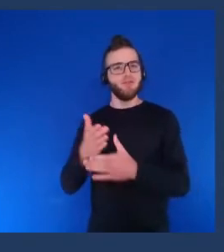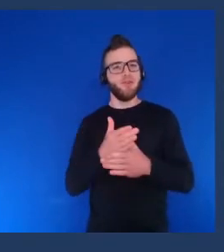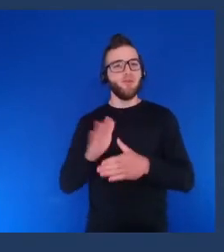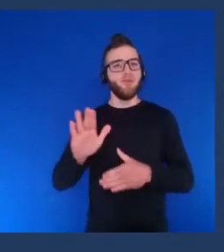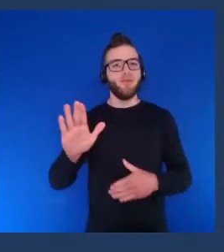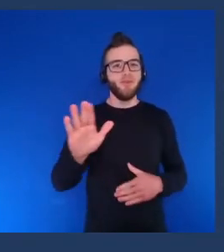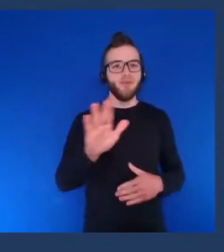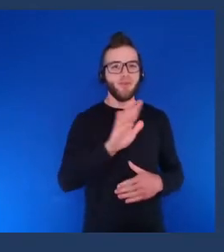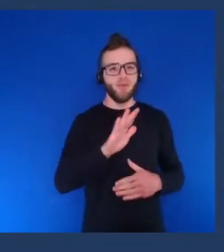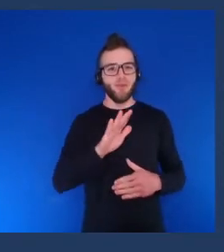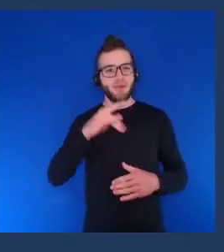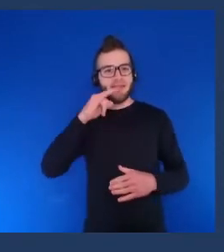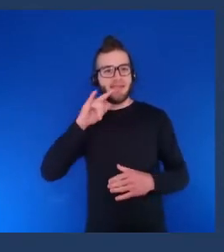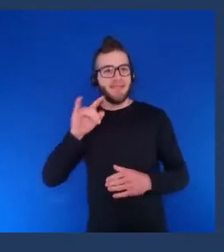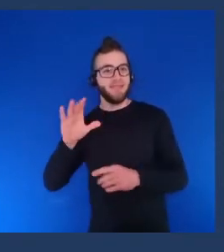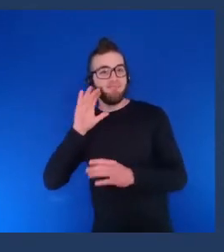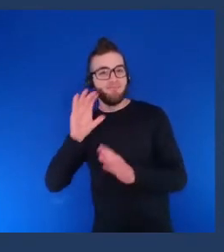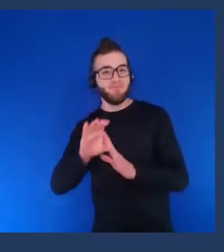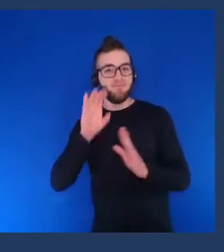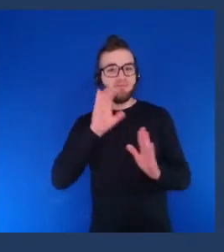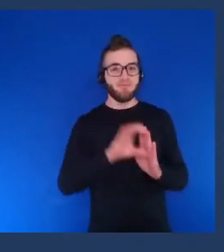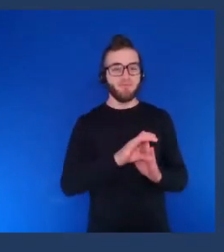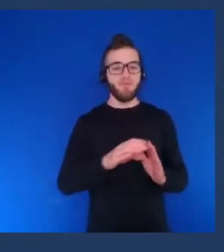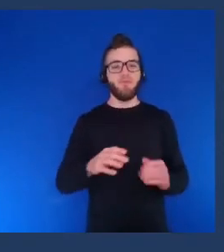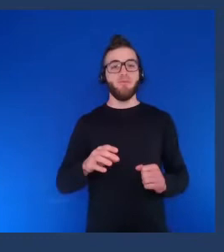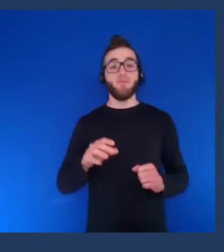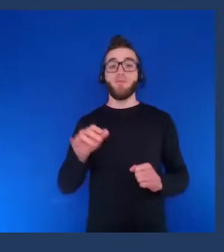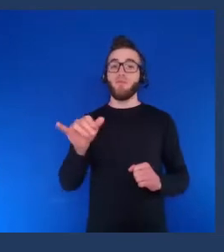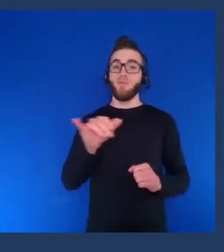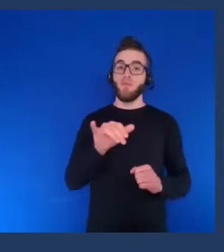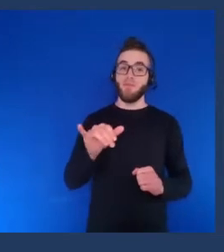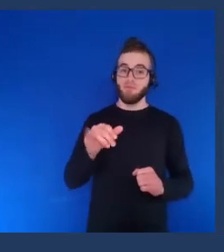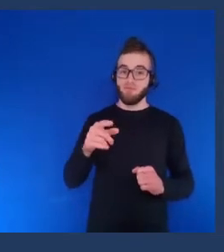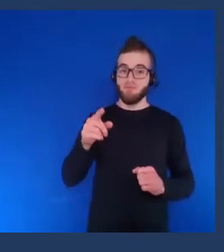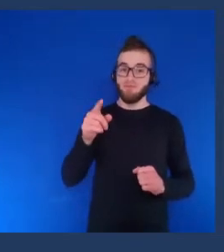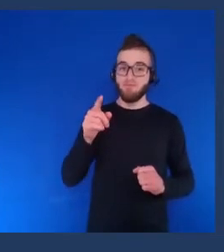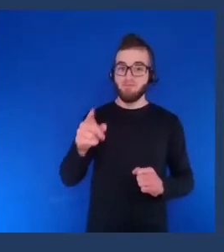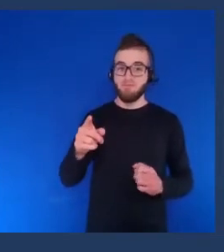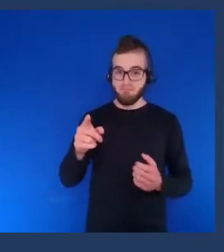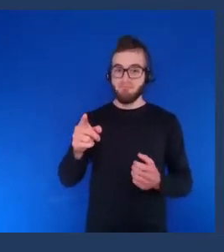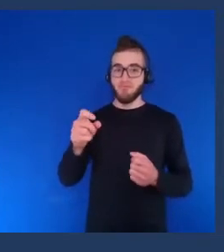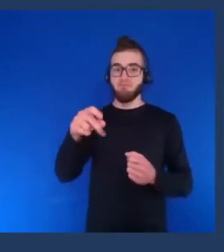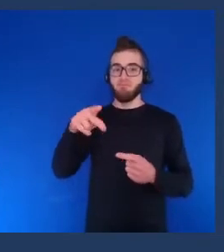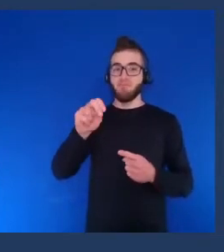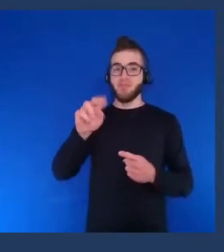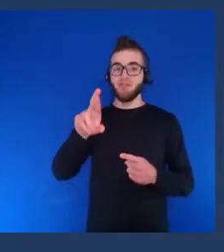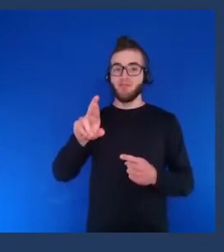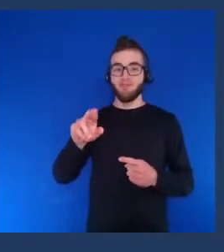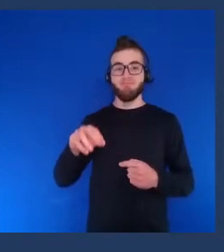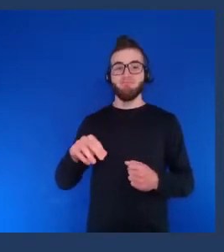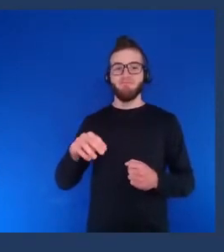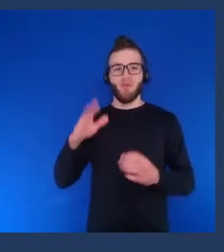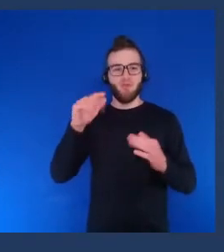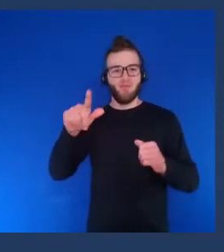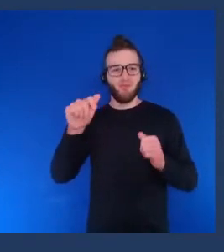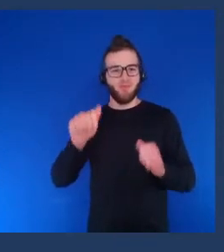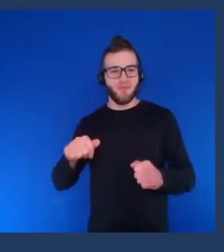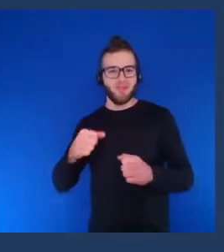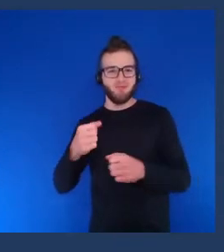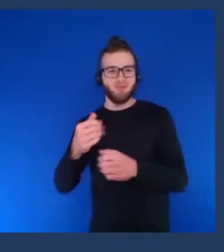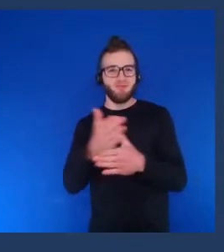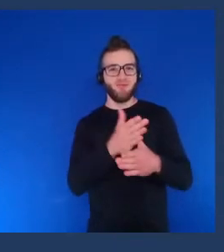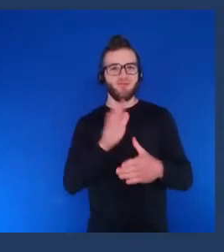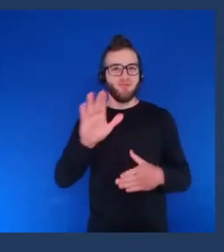Rayfuse. We hope you make a picture that you can share with everyone as well. So I'm super excited for this next segment. I think this